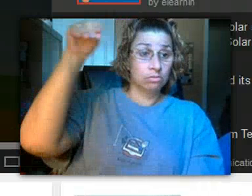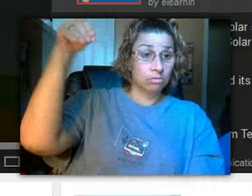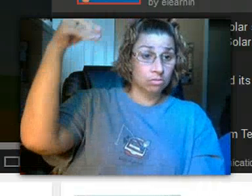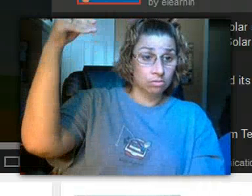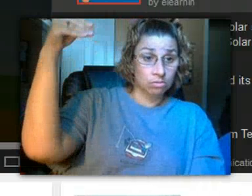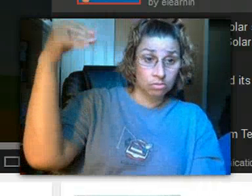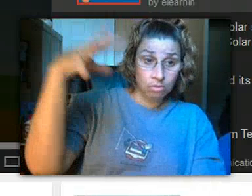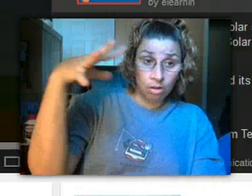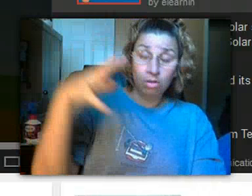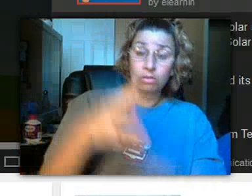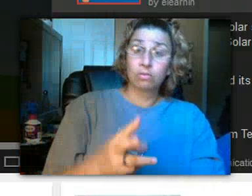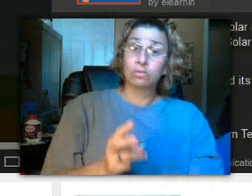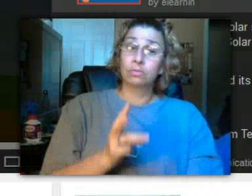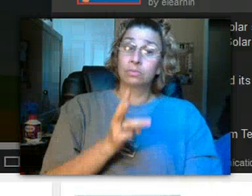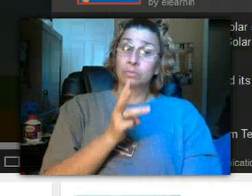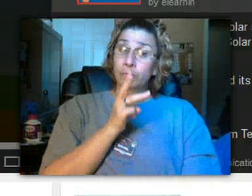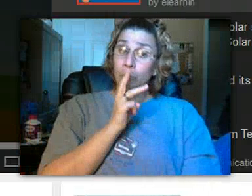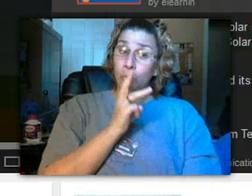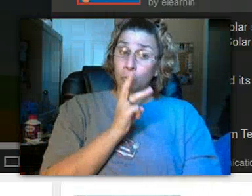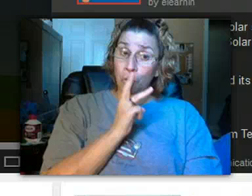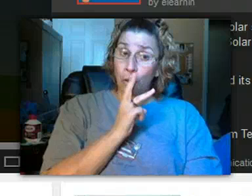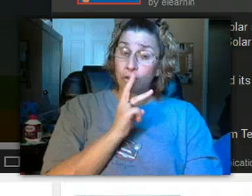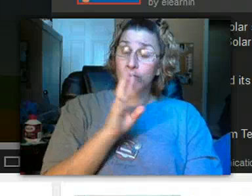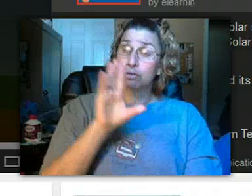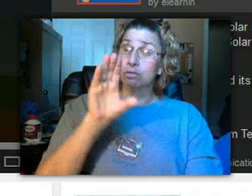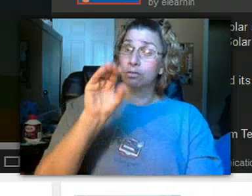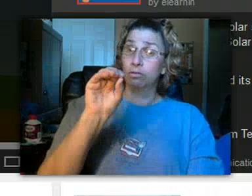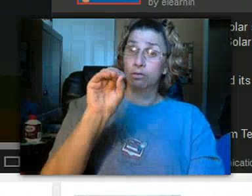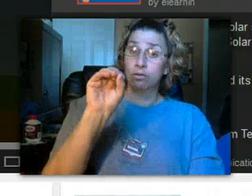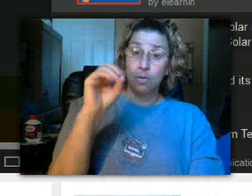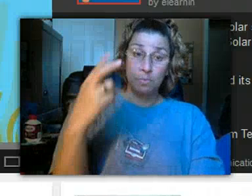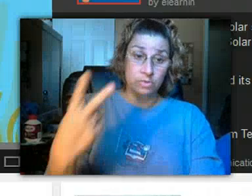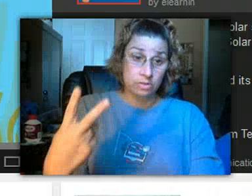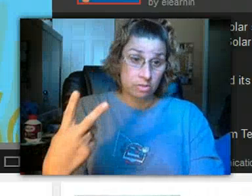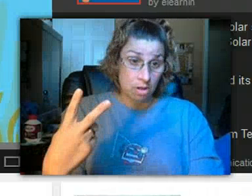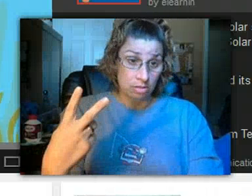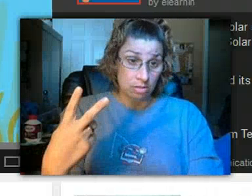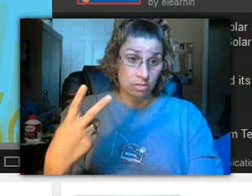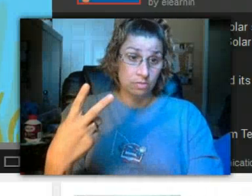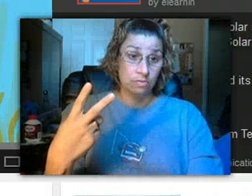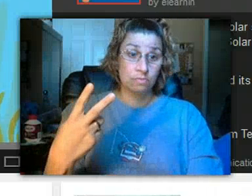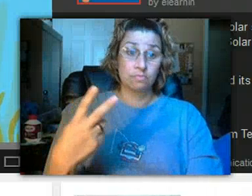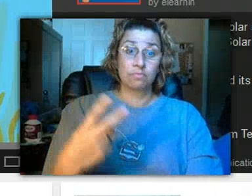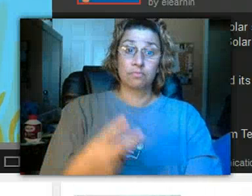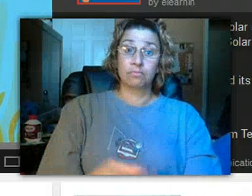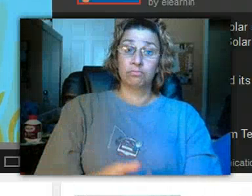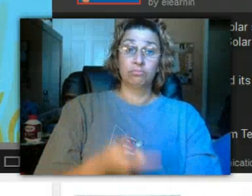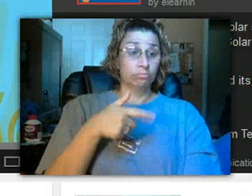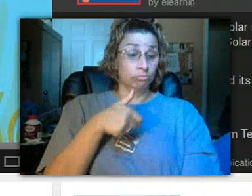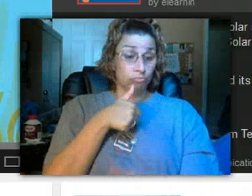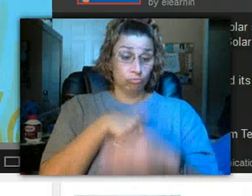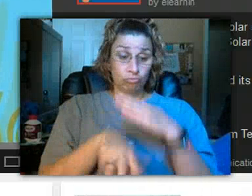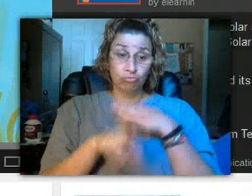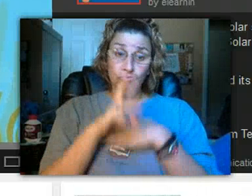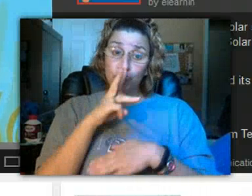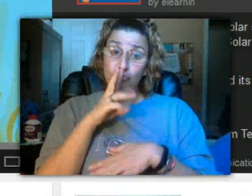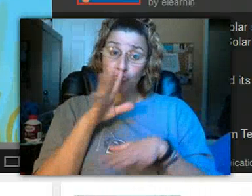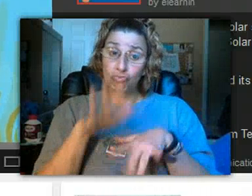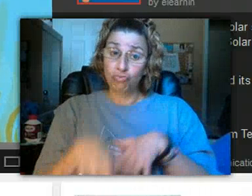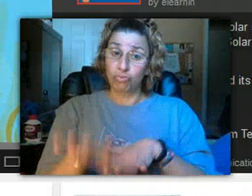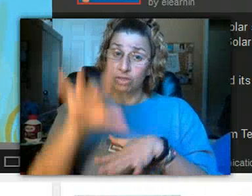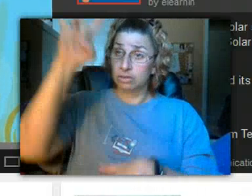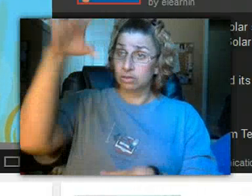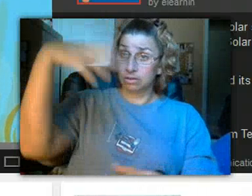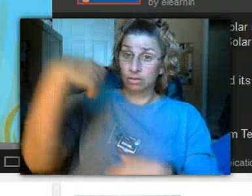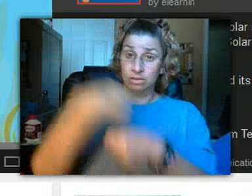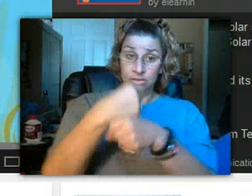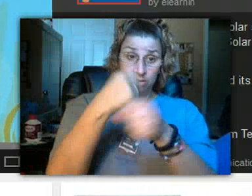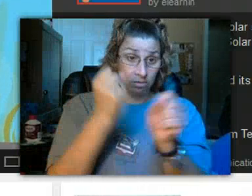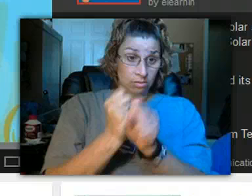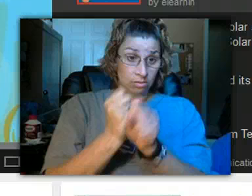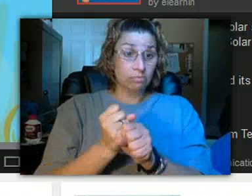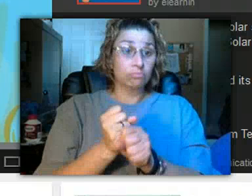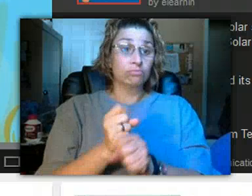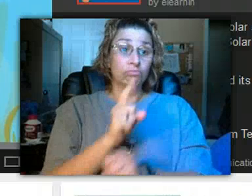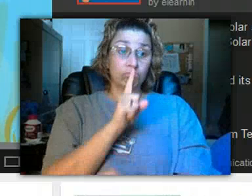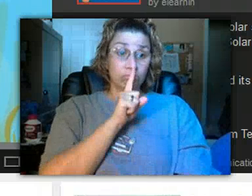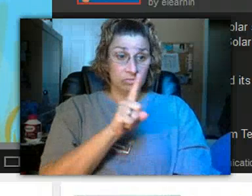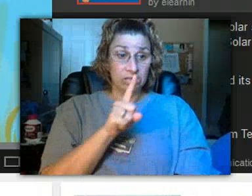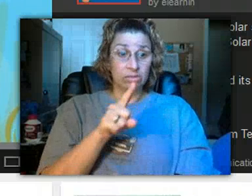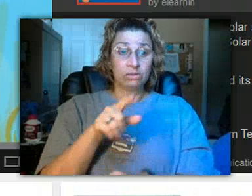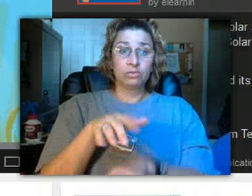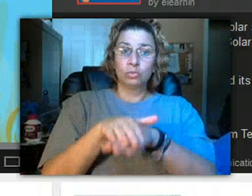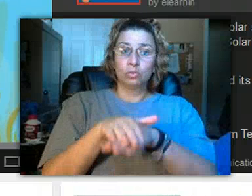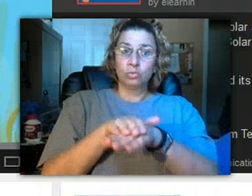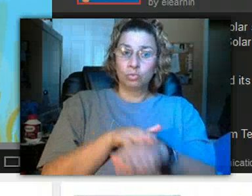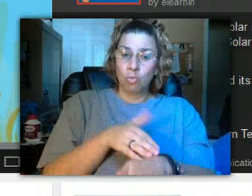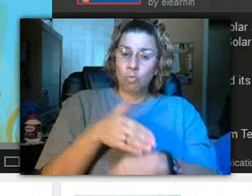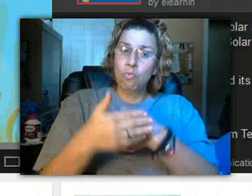sunlight, water, and carbon dioxide. Underwater photosynthesis takes place at a slower pace than